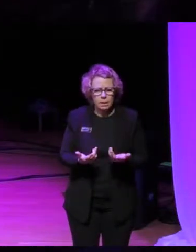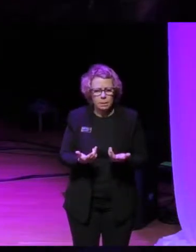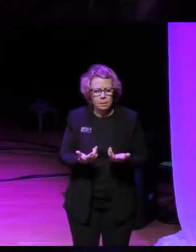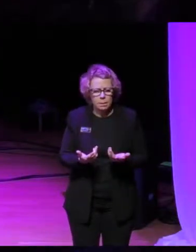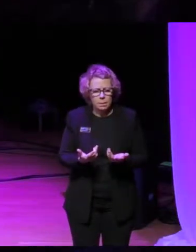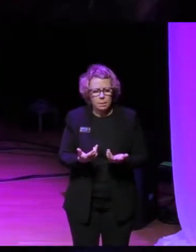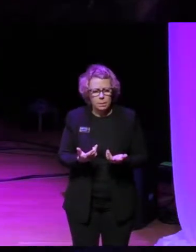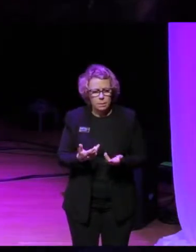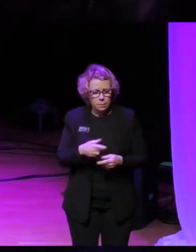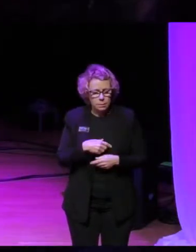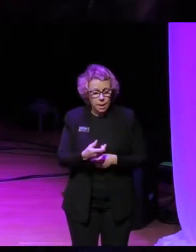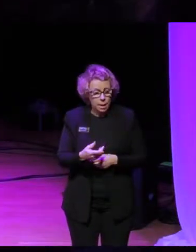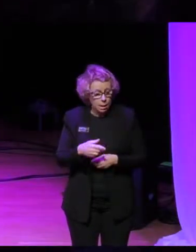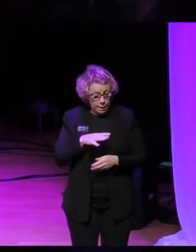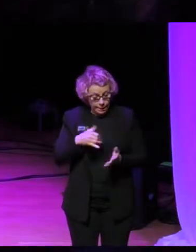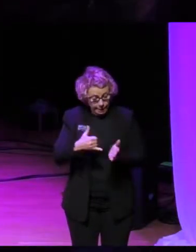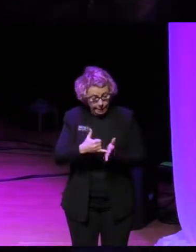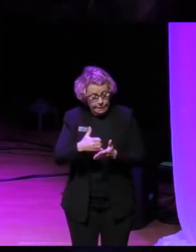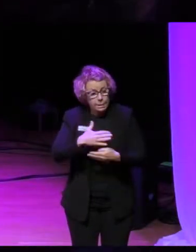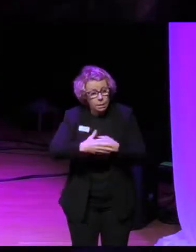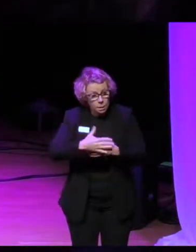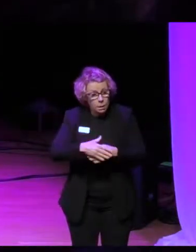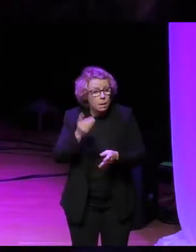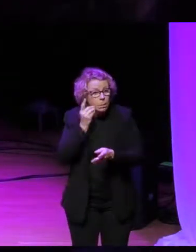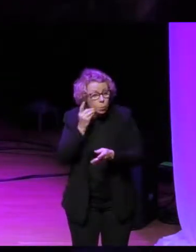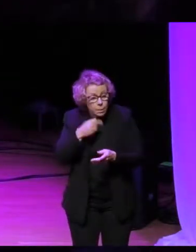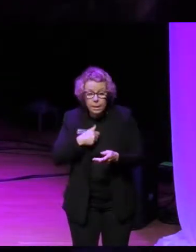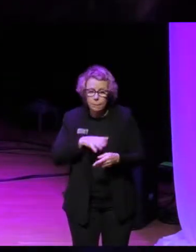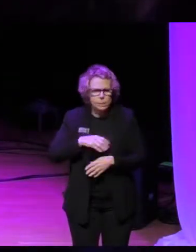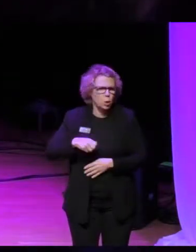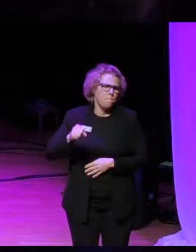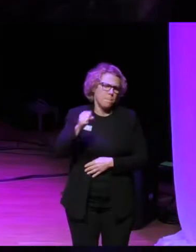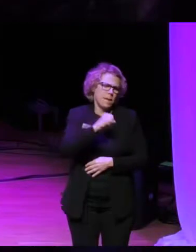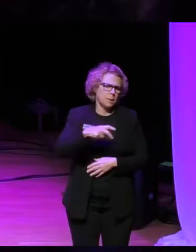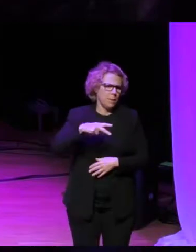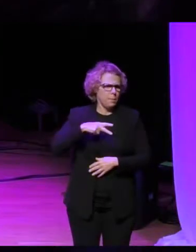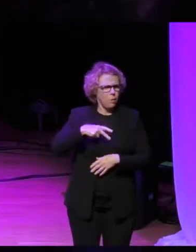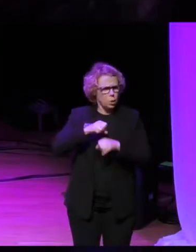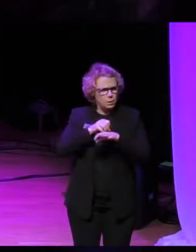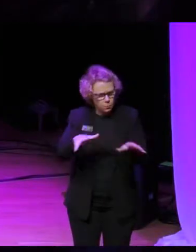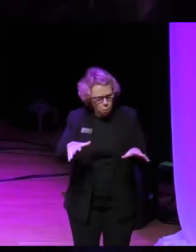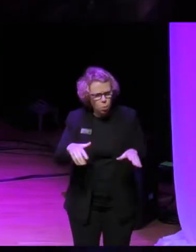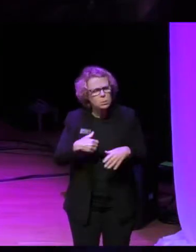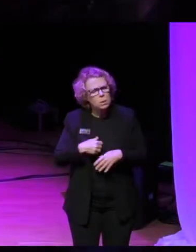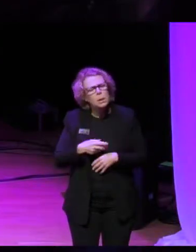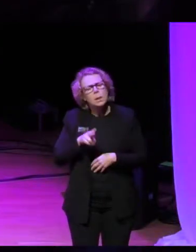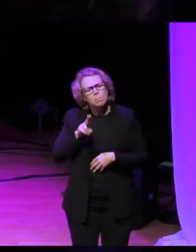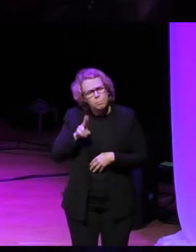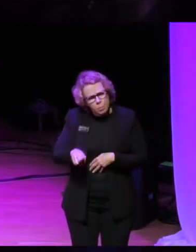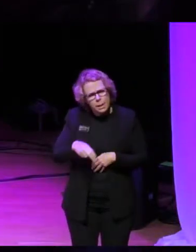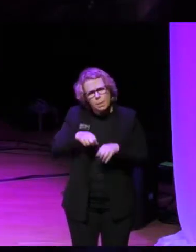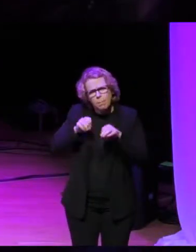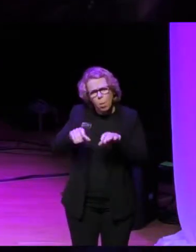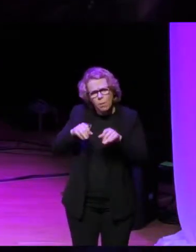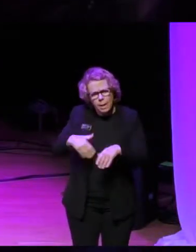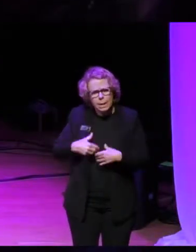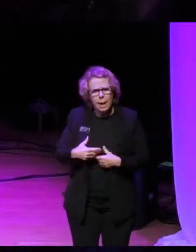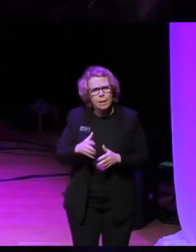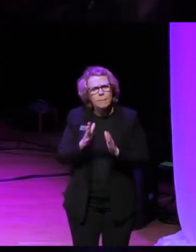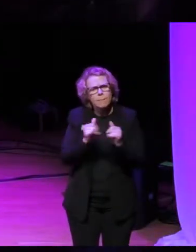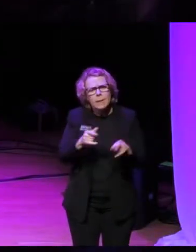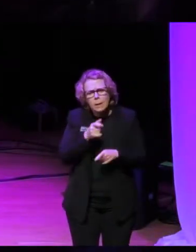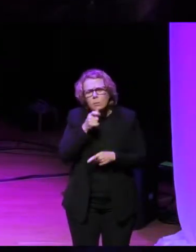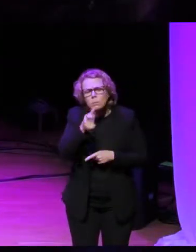of personal information that's contained in people's phones, but that it'll have a real impact on freedom of speech, freedom of